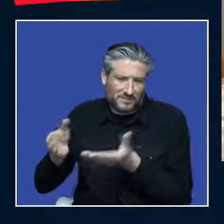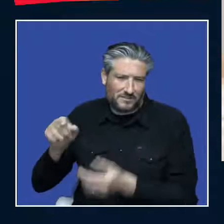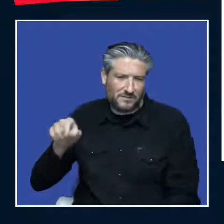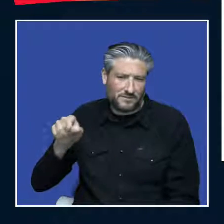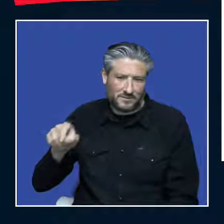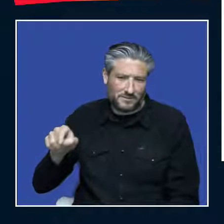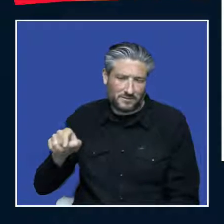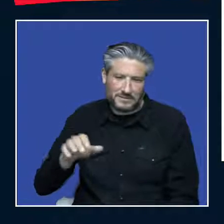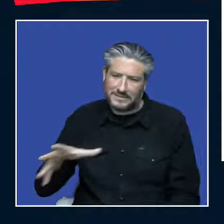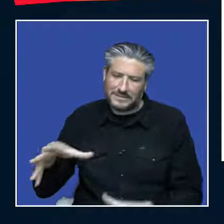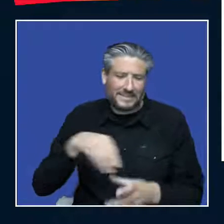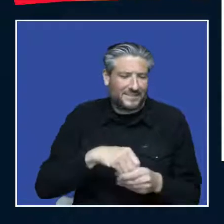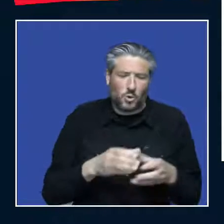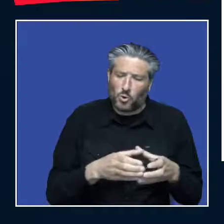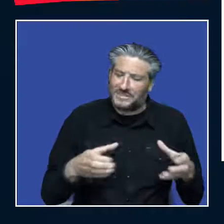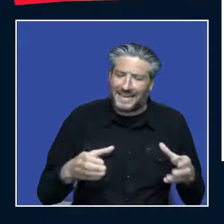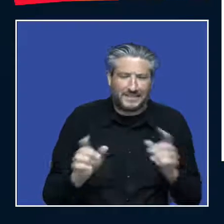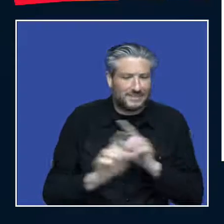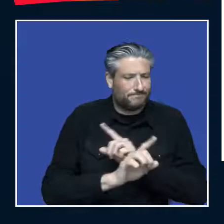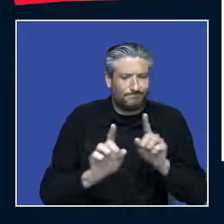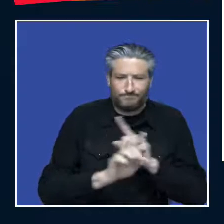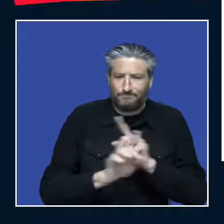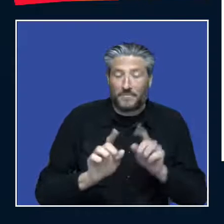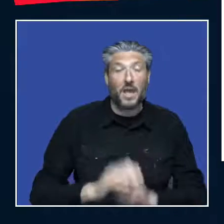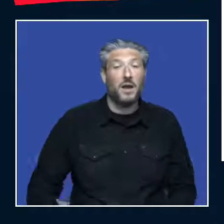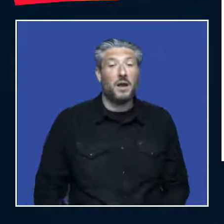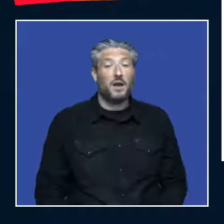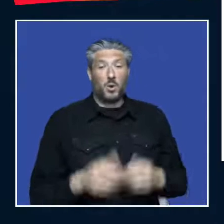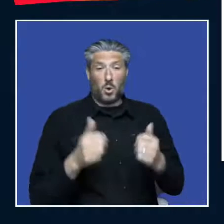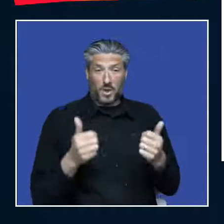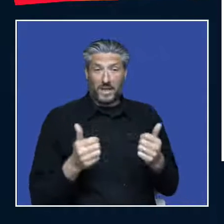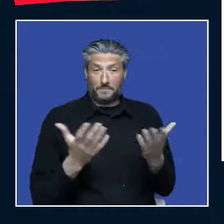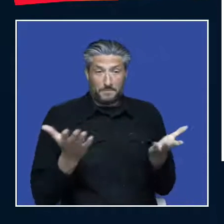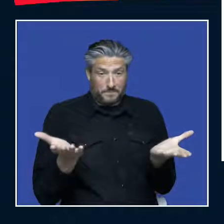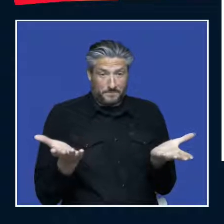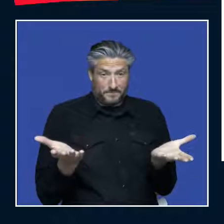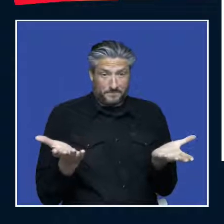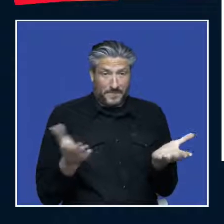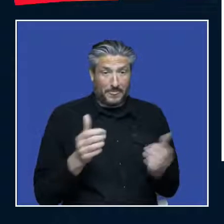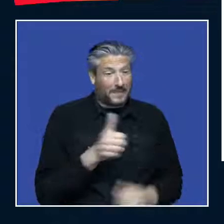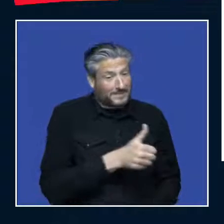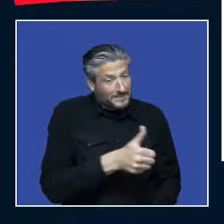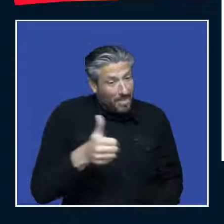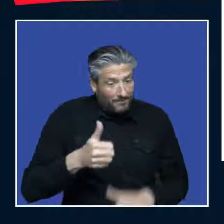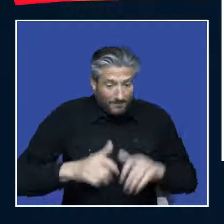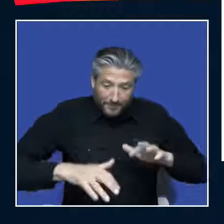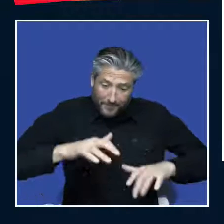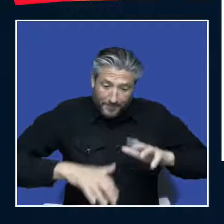Great. For hands-on, you can get free resources on Azure at